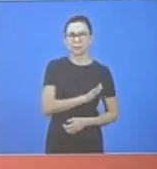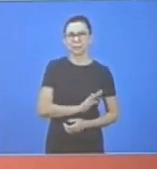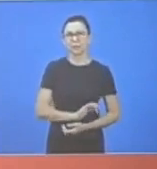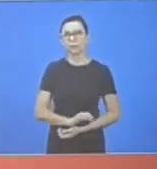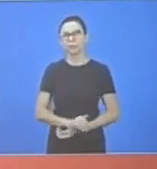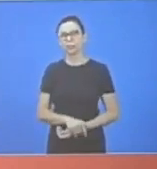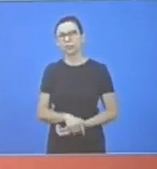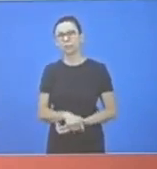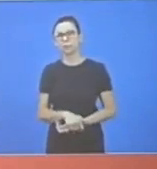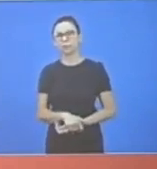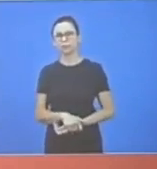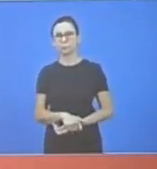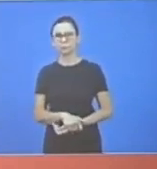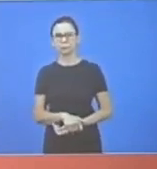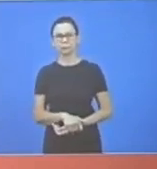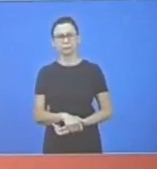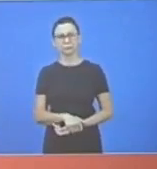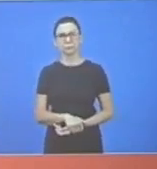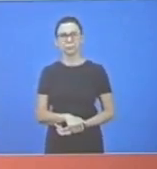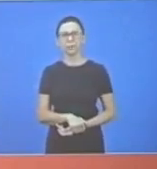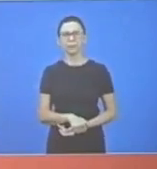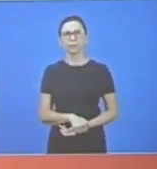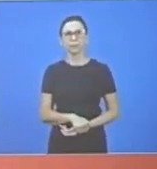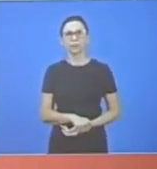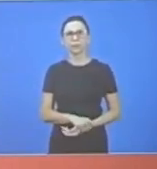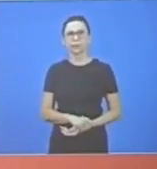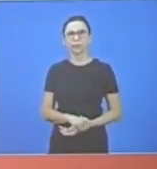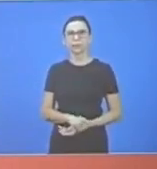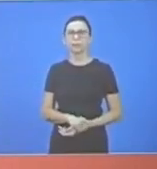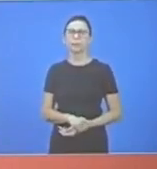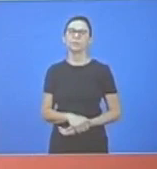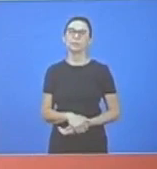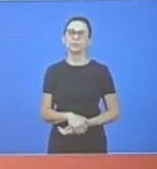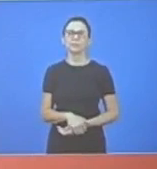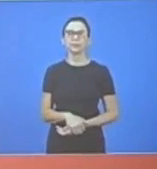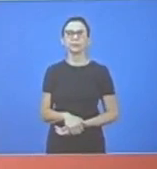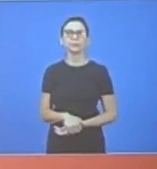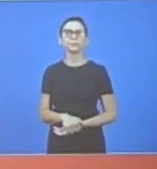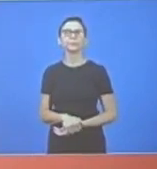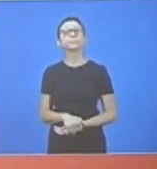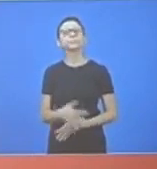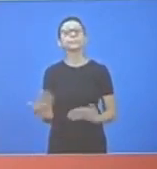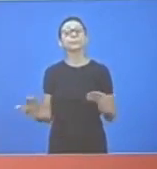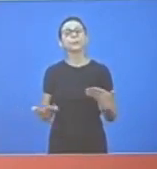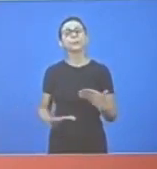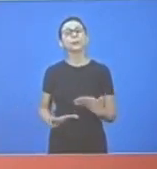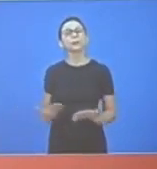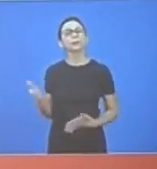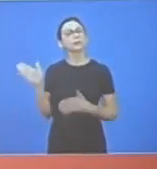There's a text that talks about a servant, faithful servant, that came to.